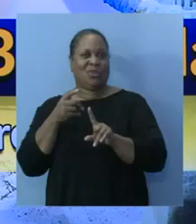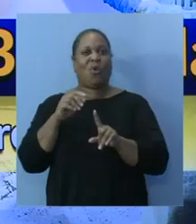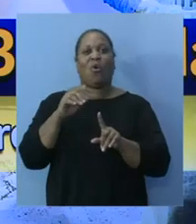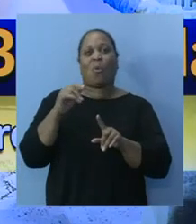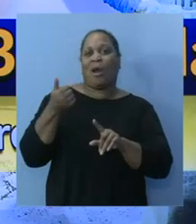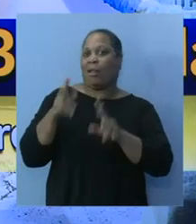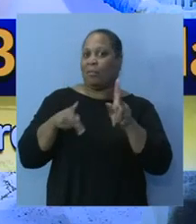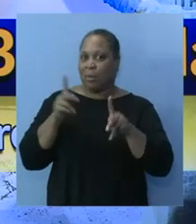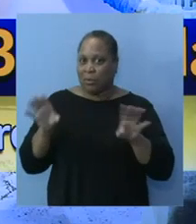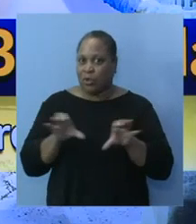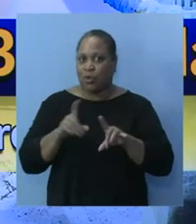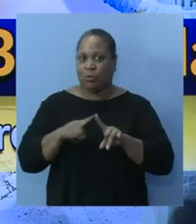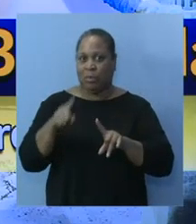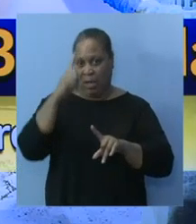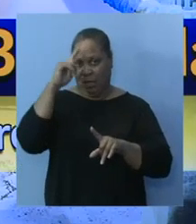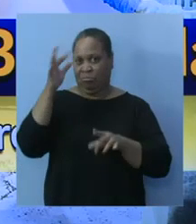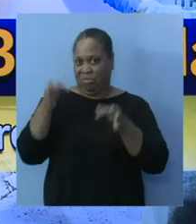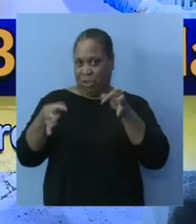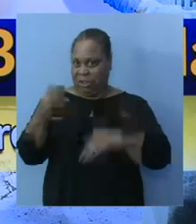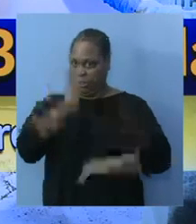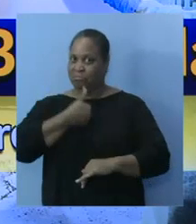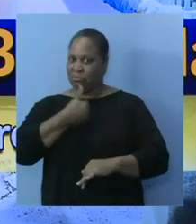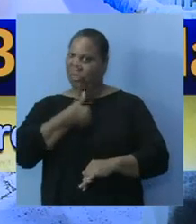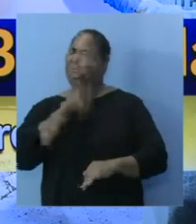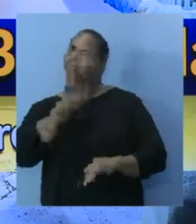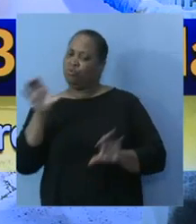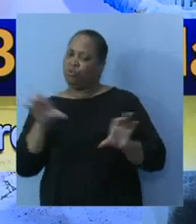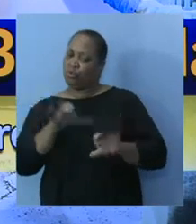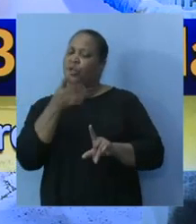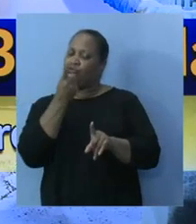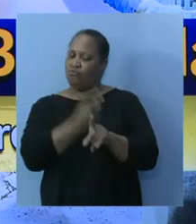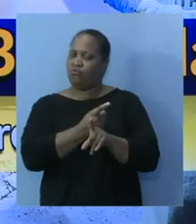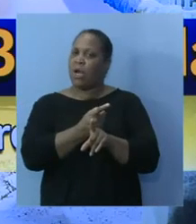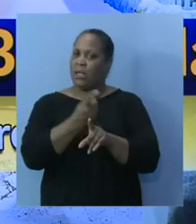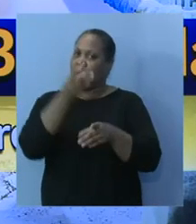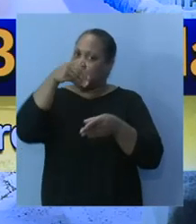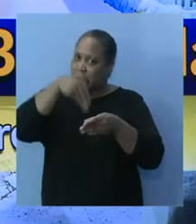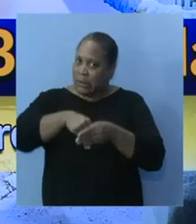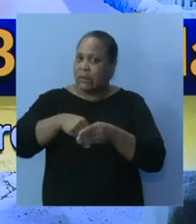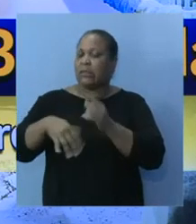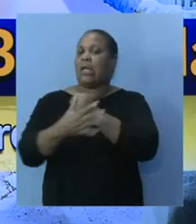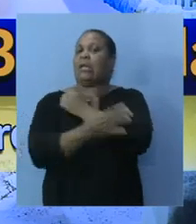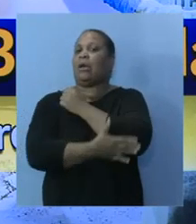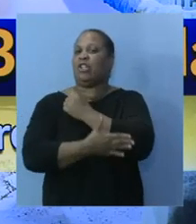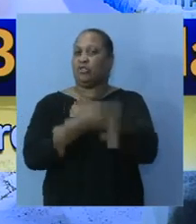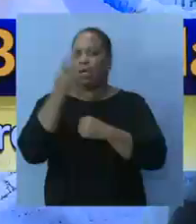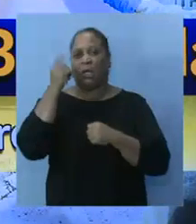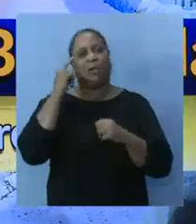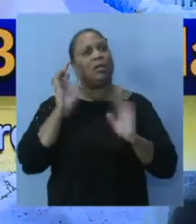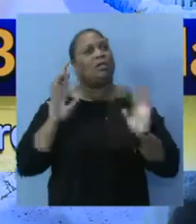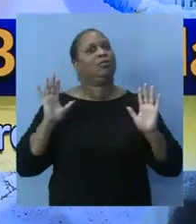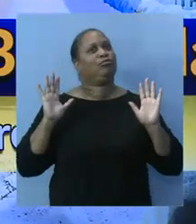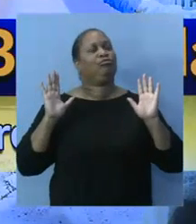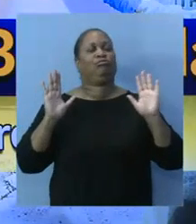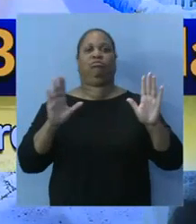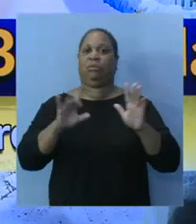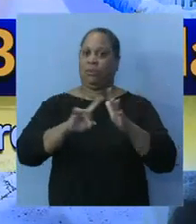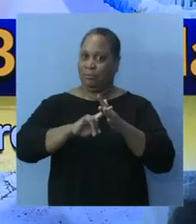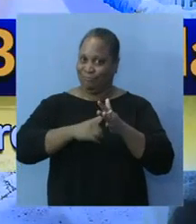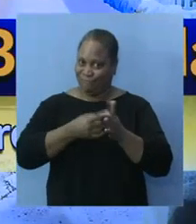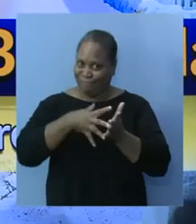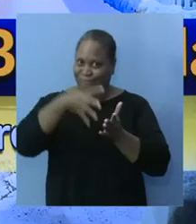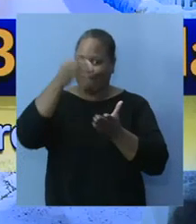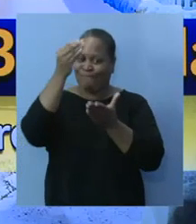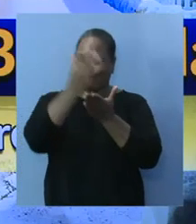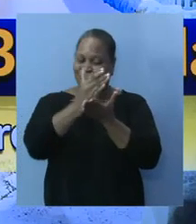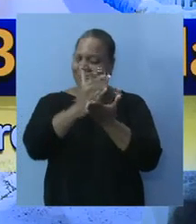What I'm going to be judged by is making sure that we can do this right and proper inside of our country. I think that we've had a great start. We've learned some lessons